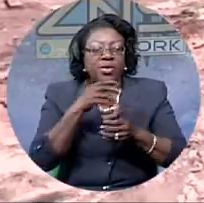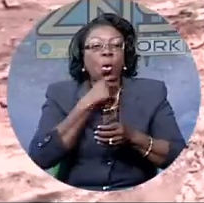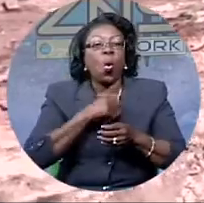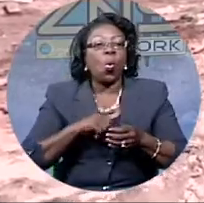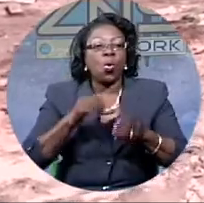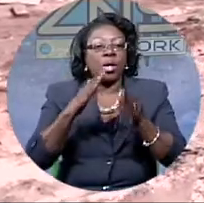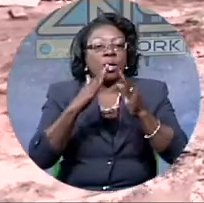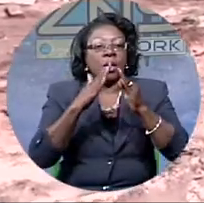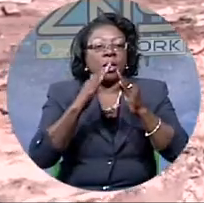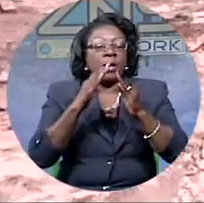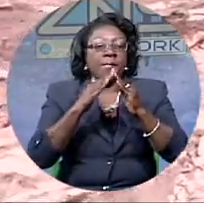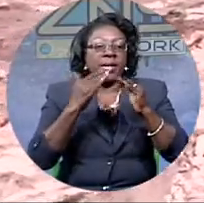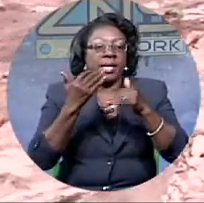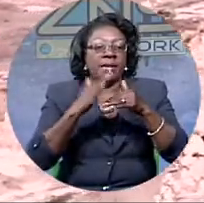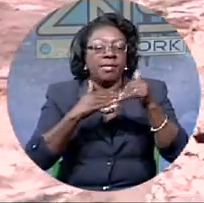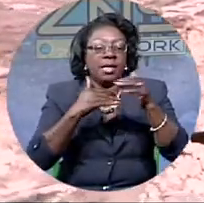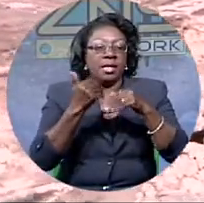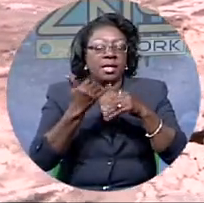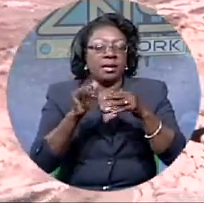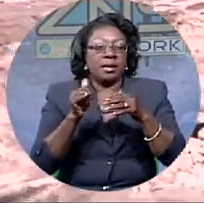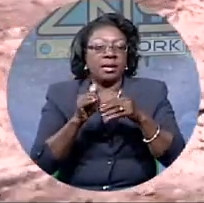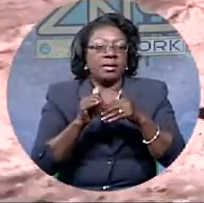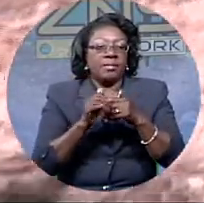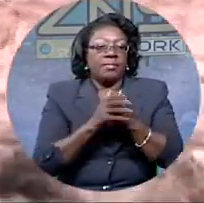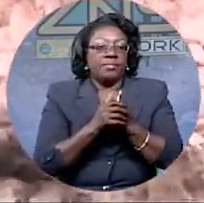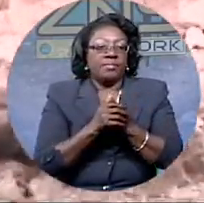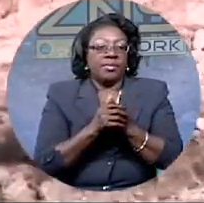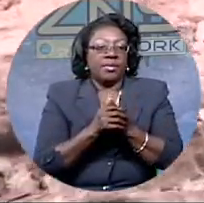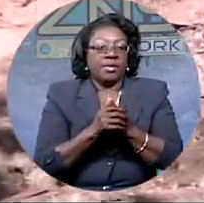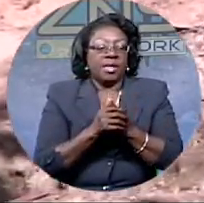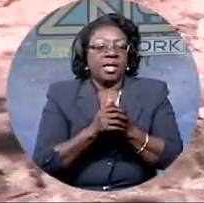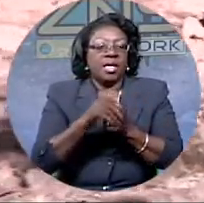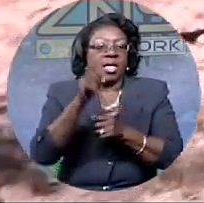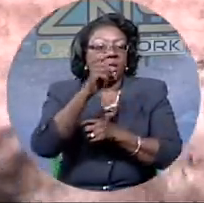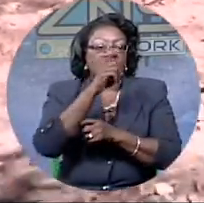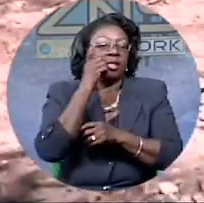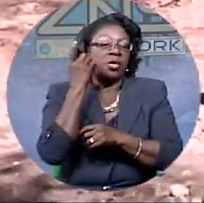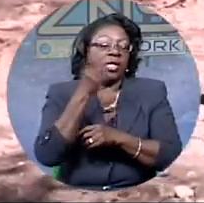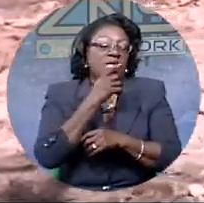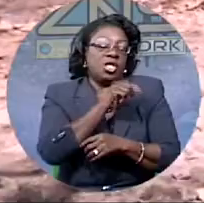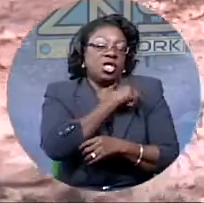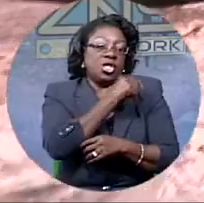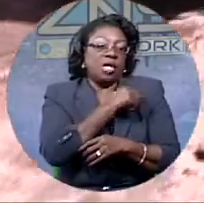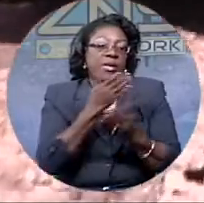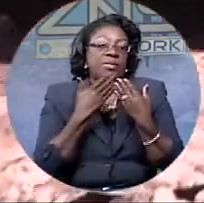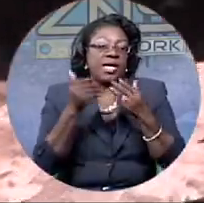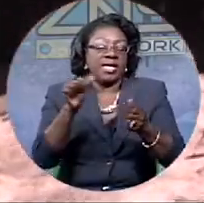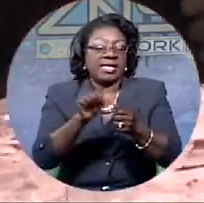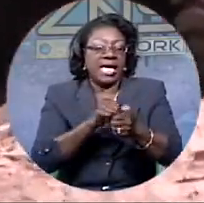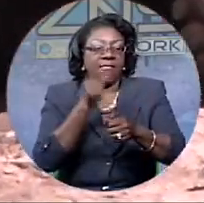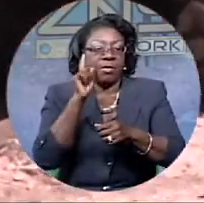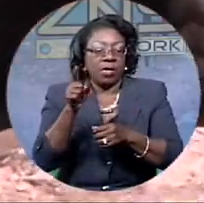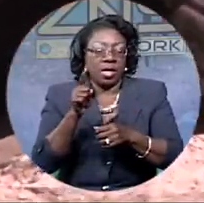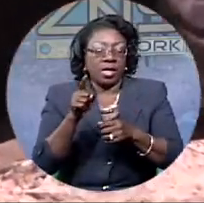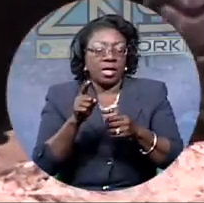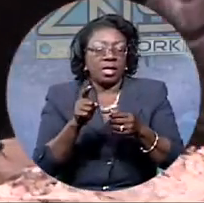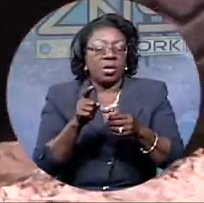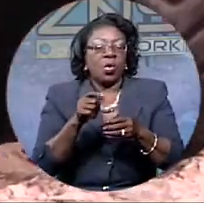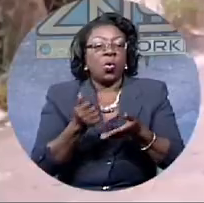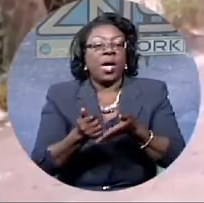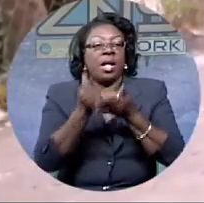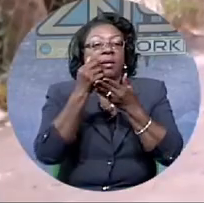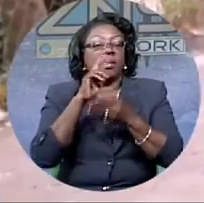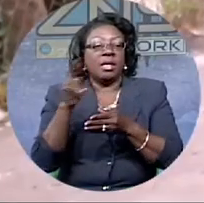Street, thanks to the Bain and Grantstown Urban Renewal Program. Donisha Sherman thanks everyone involved in helping her family move into a new